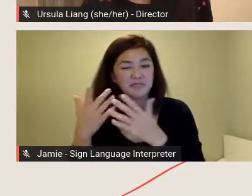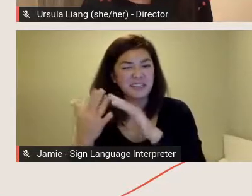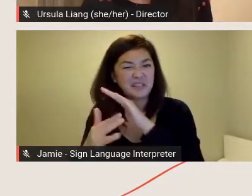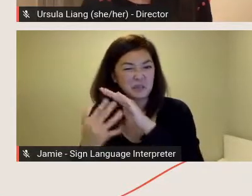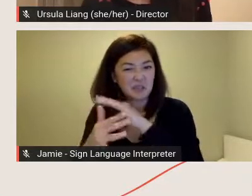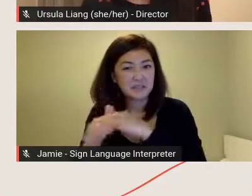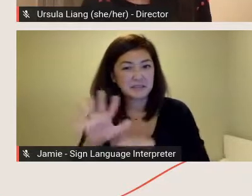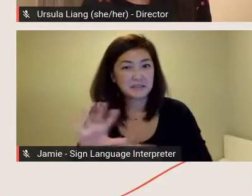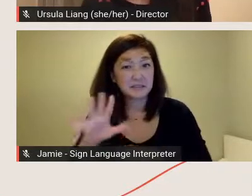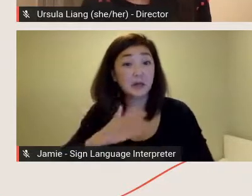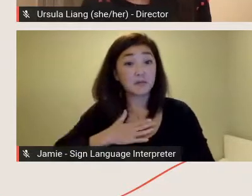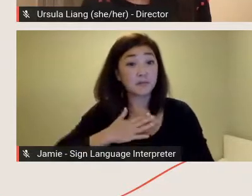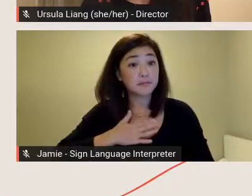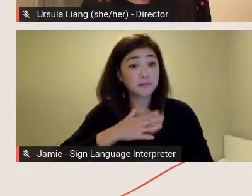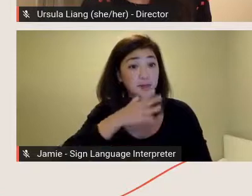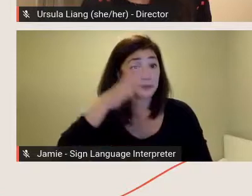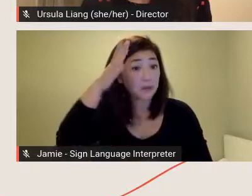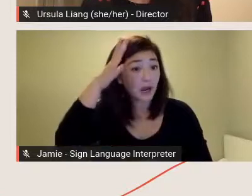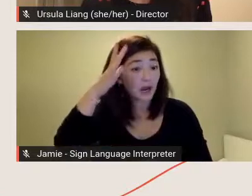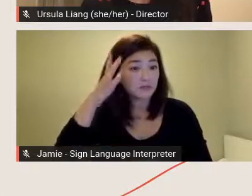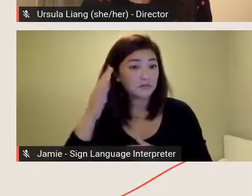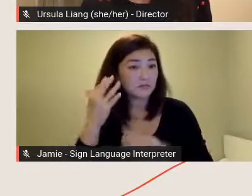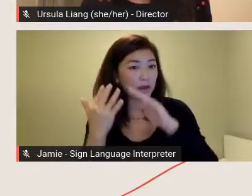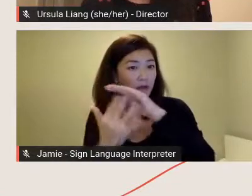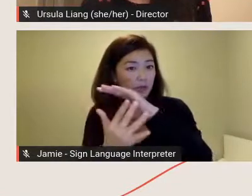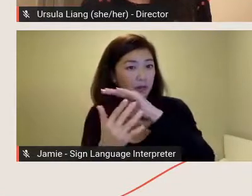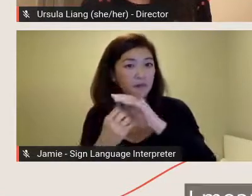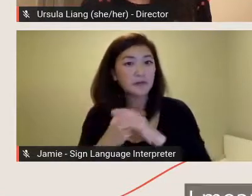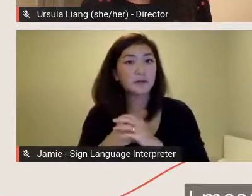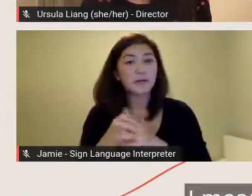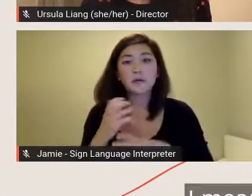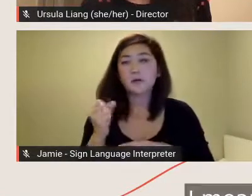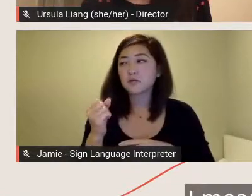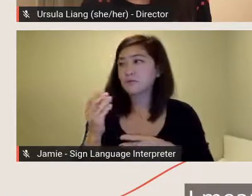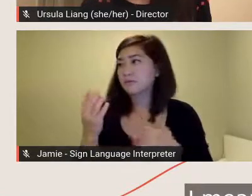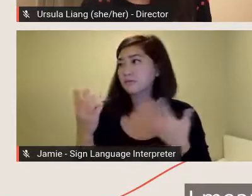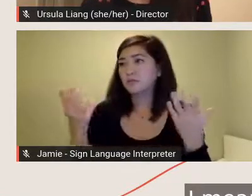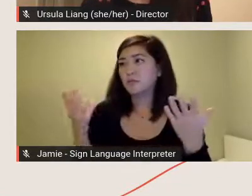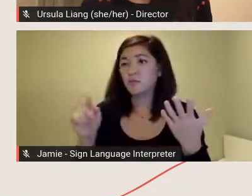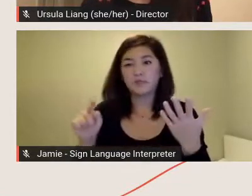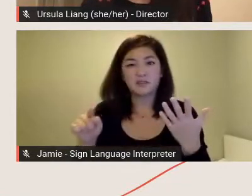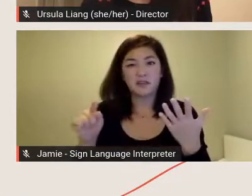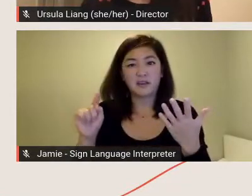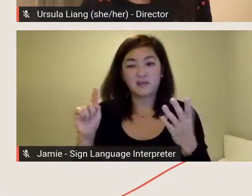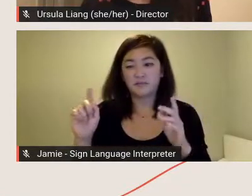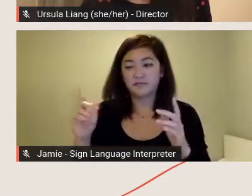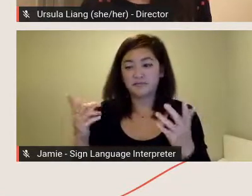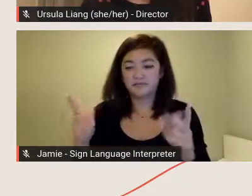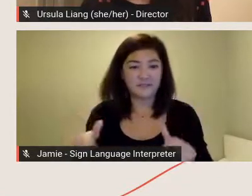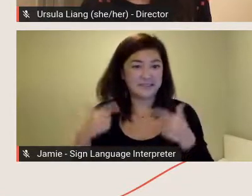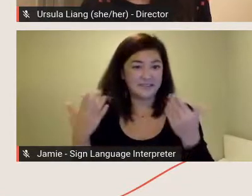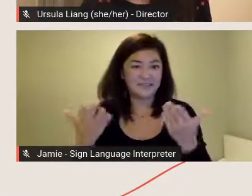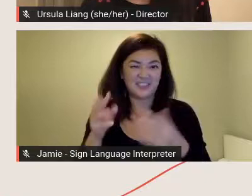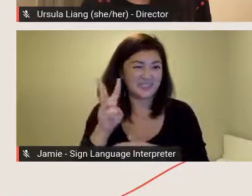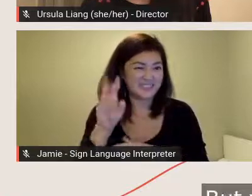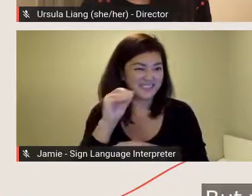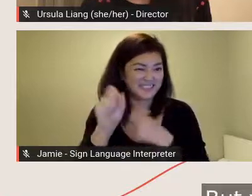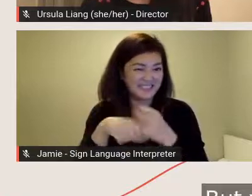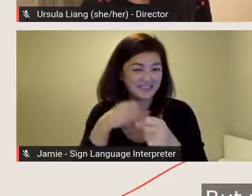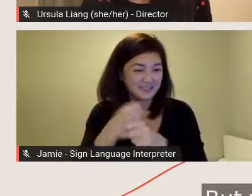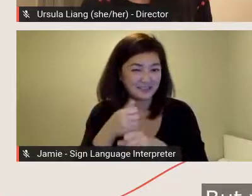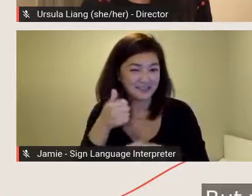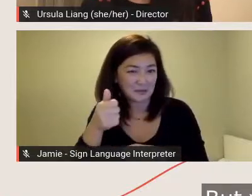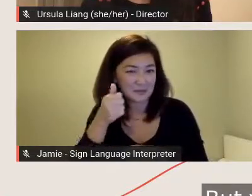You know, my parents are immigrants, and so I can kind of follow, I mean, they've been here for 60 years, so they're not quite like recent immigrants,